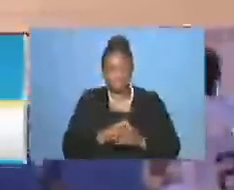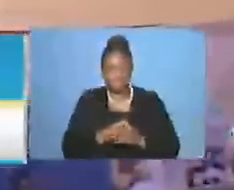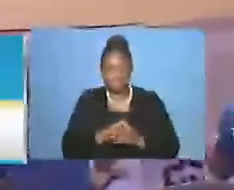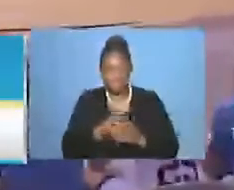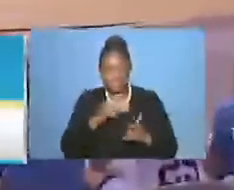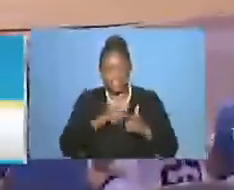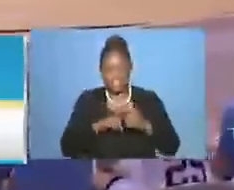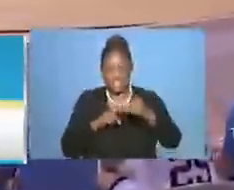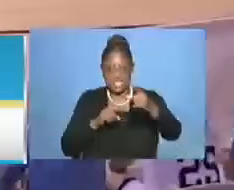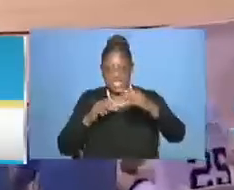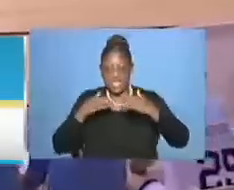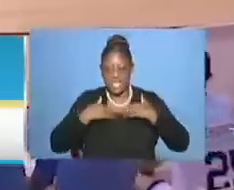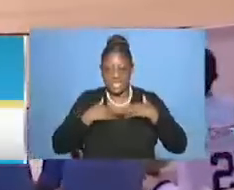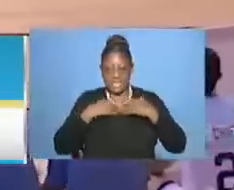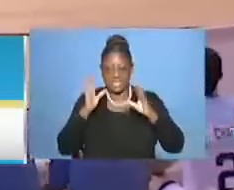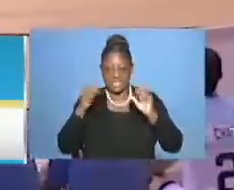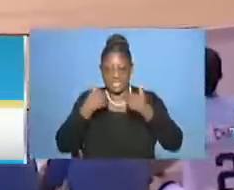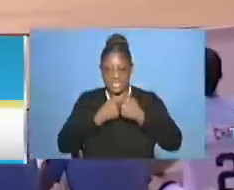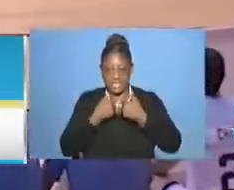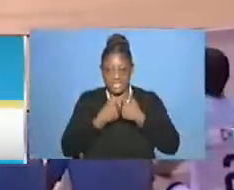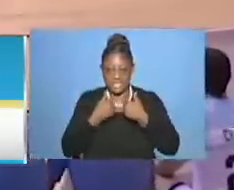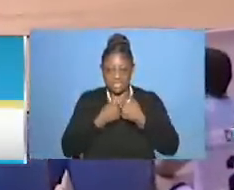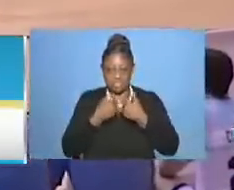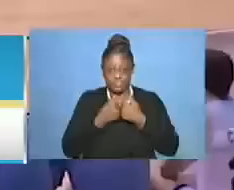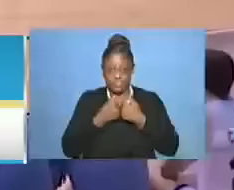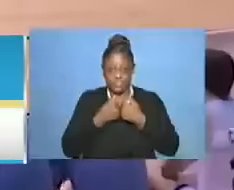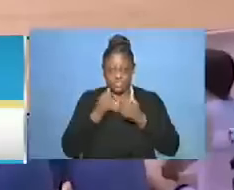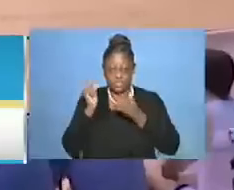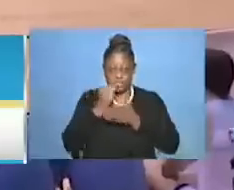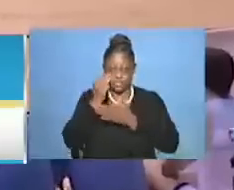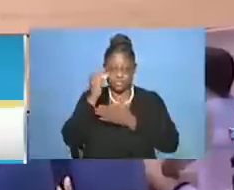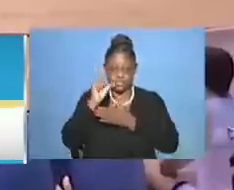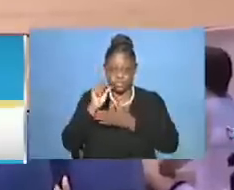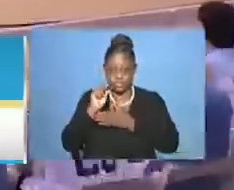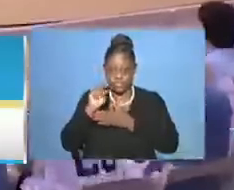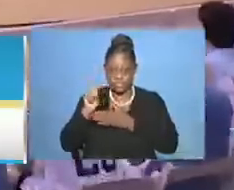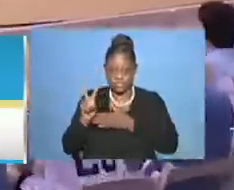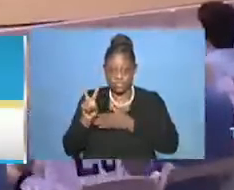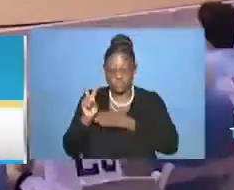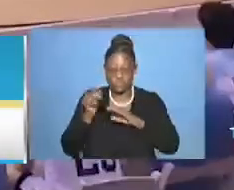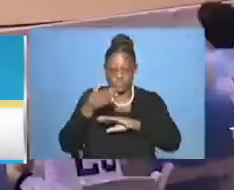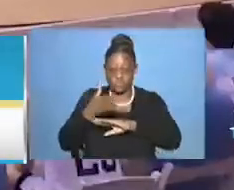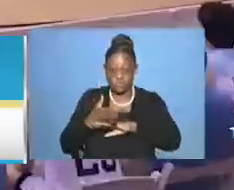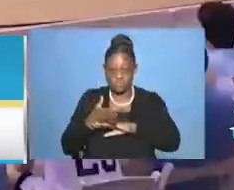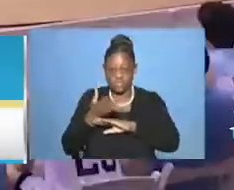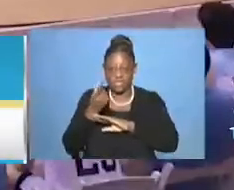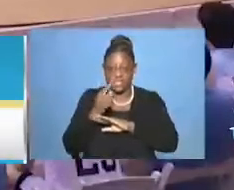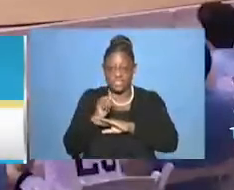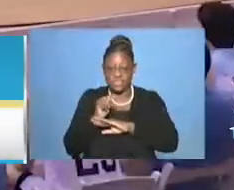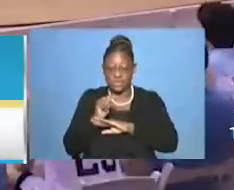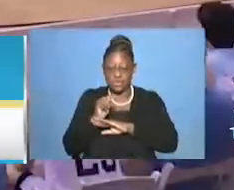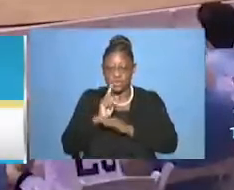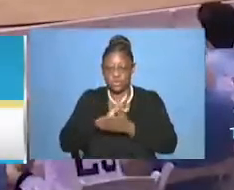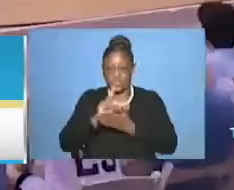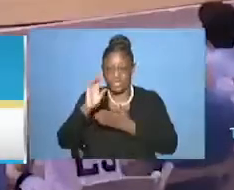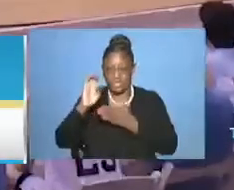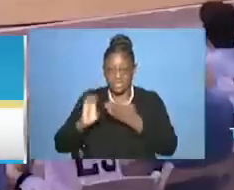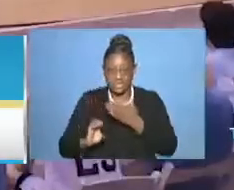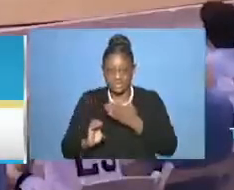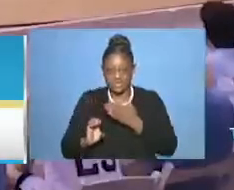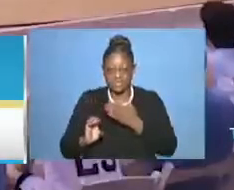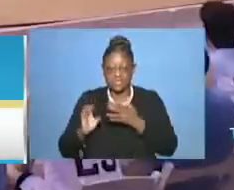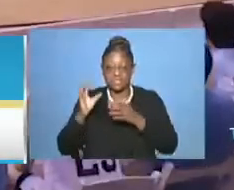a hard-fought game in its final FIBA World Cup qualifier in 2022. Over the weekend, they would face the